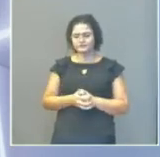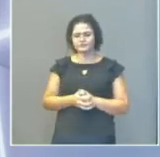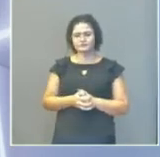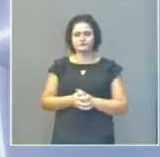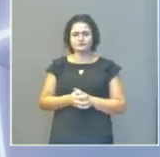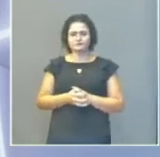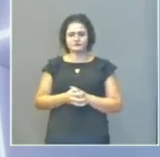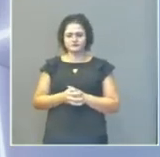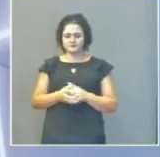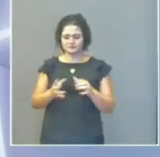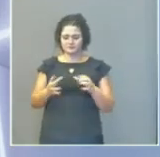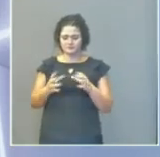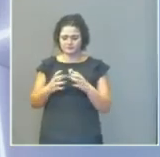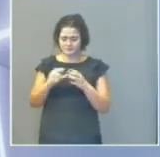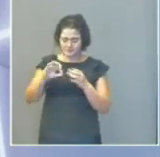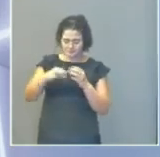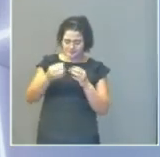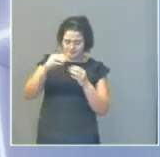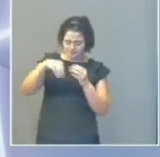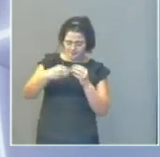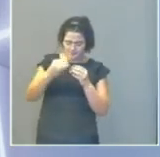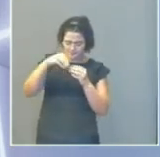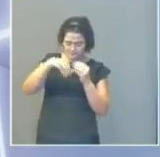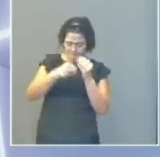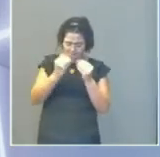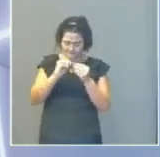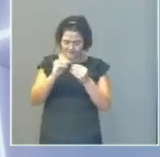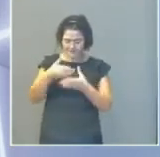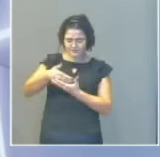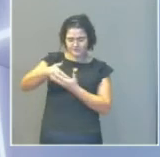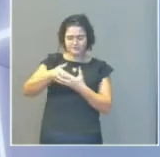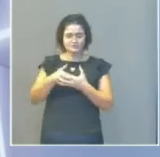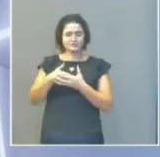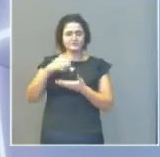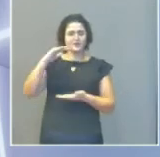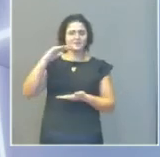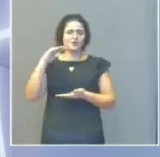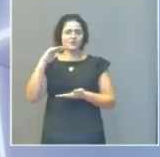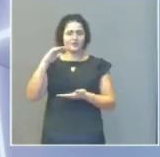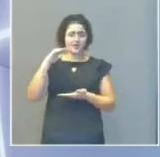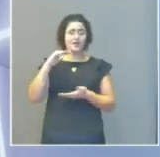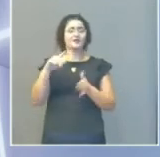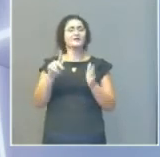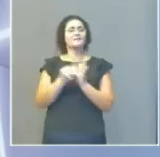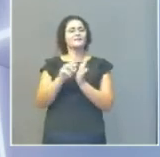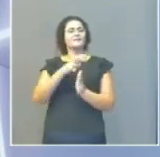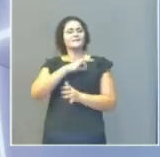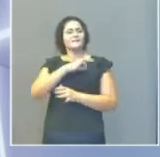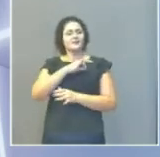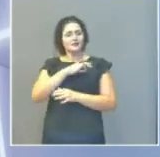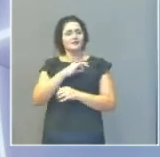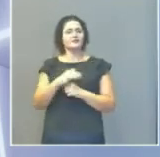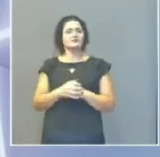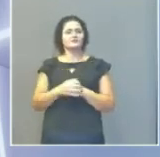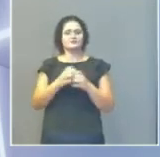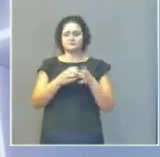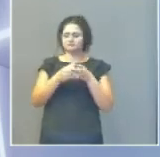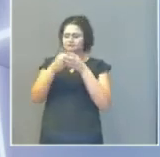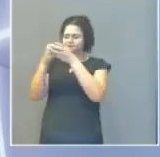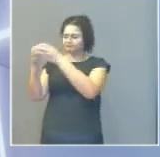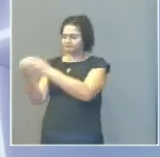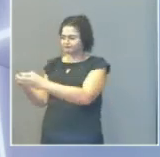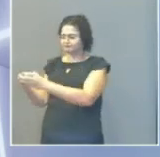doll. And it is said that for a moment in time, she was able to appease the child,